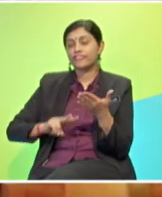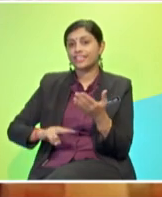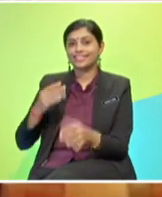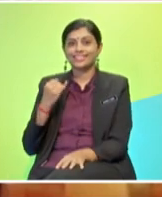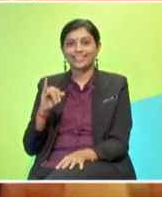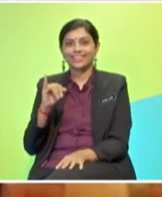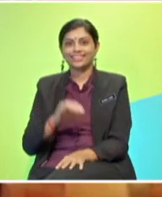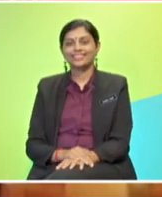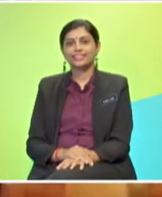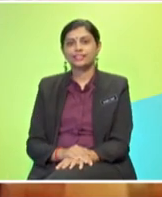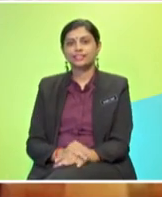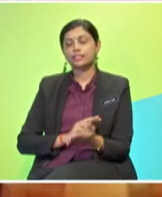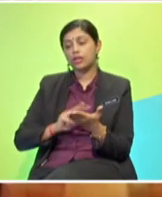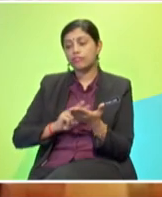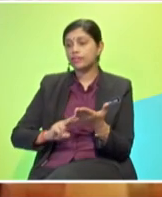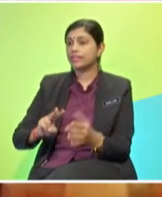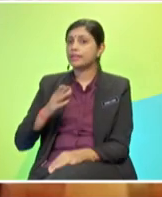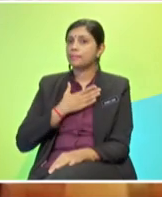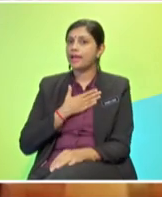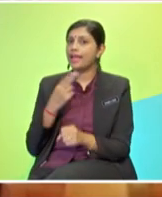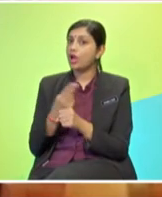Reading is my hobby.